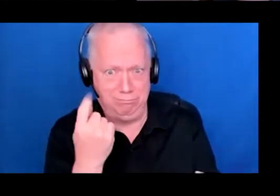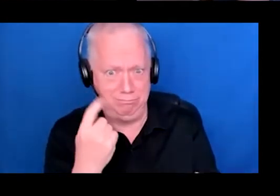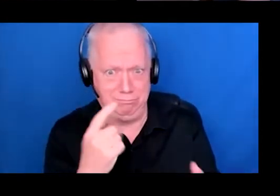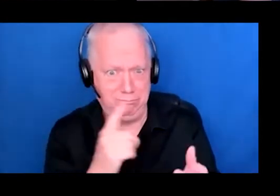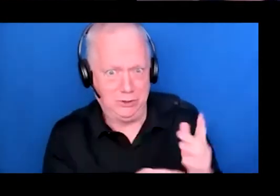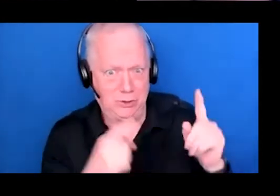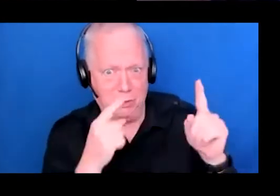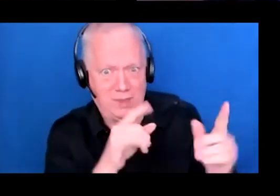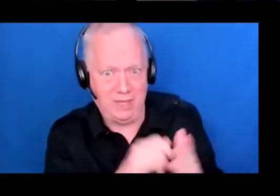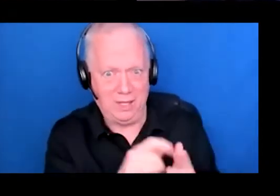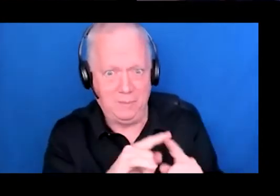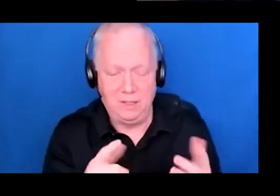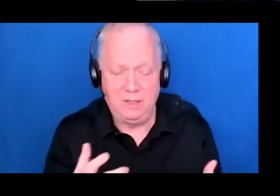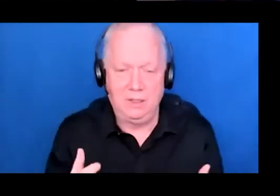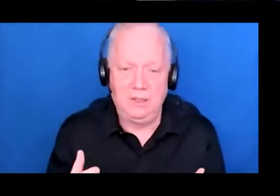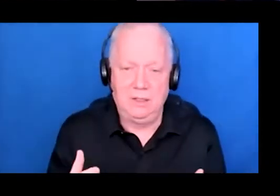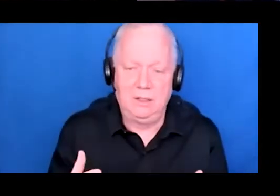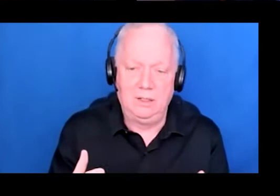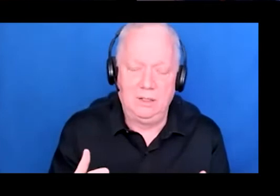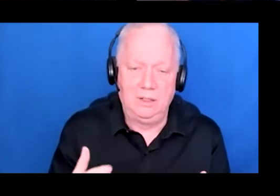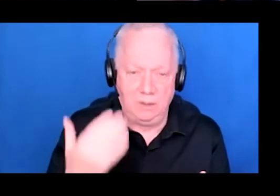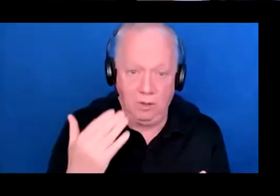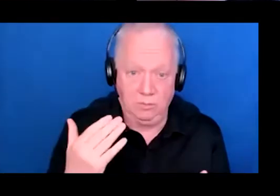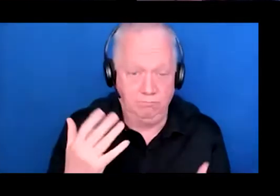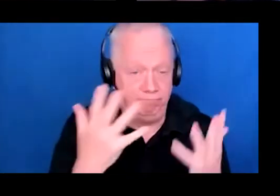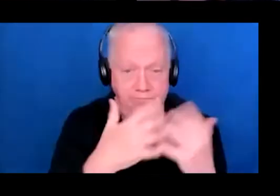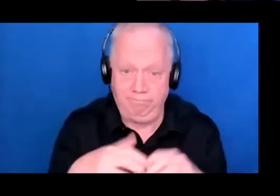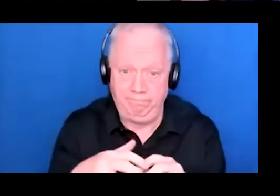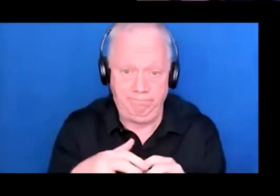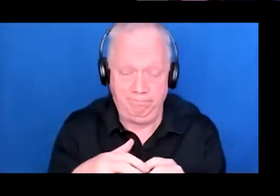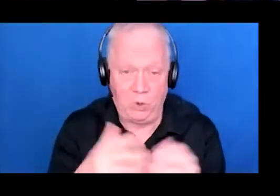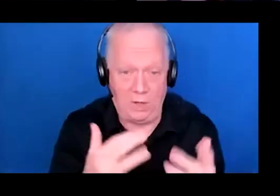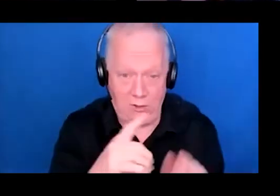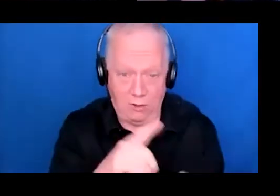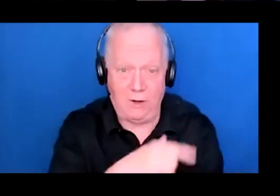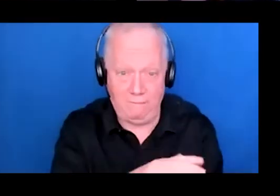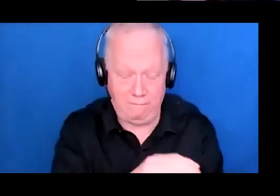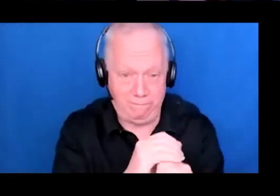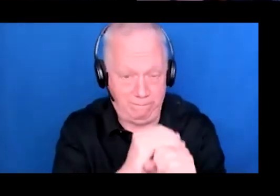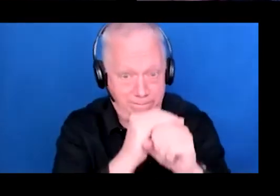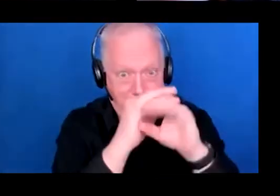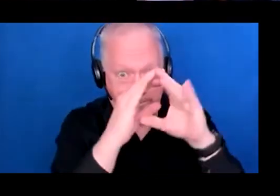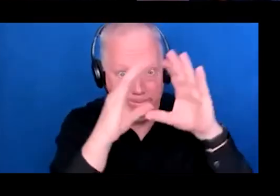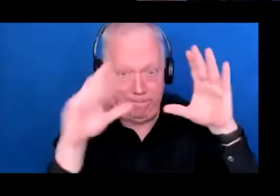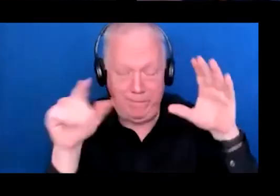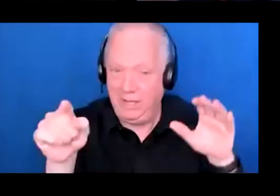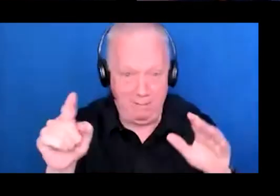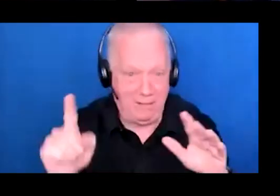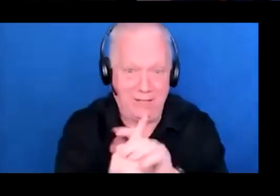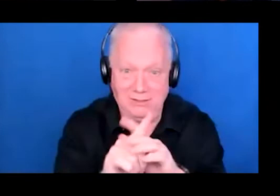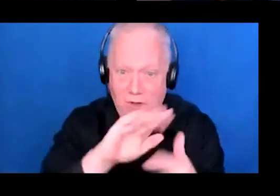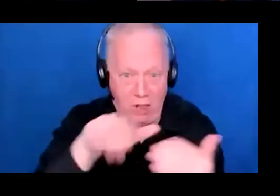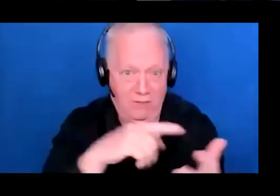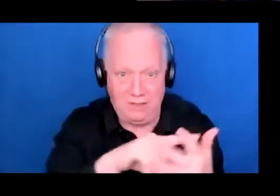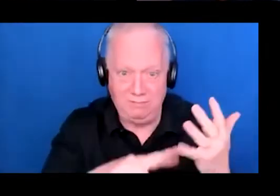understand where you're going with that. But, you know, lo and behold, you just wait around long enough and he manifested all of